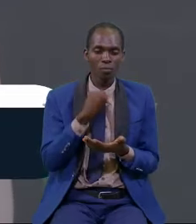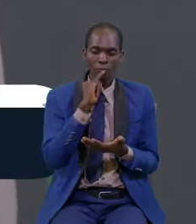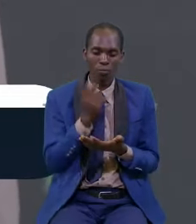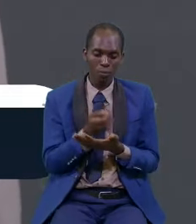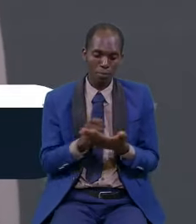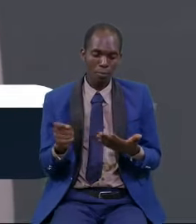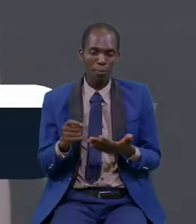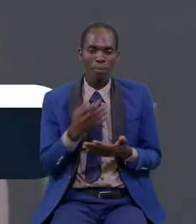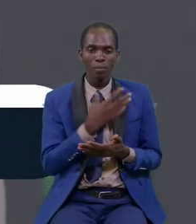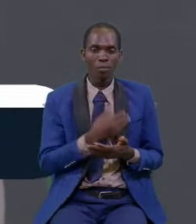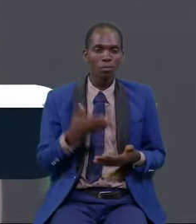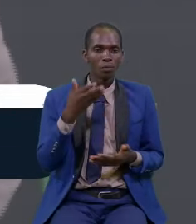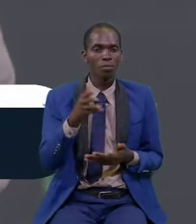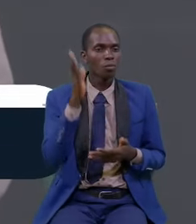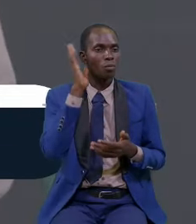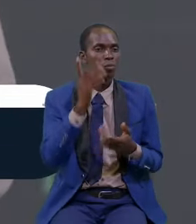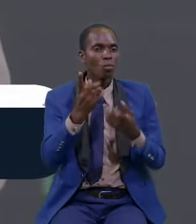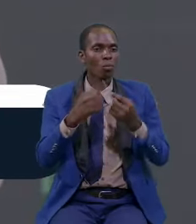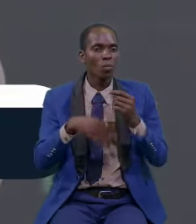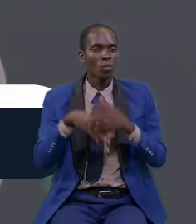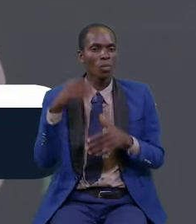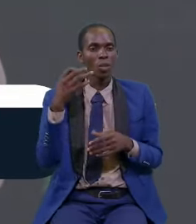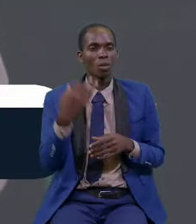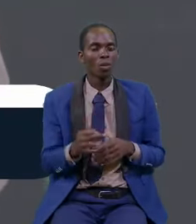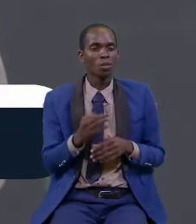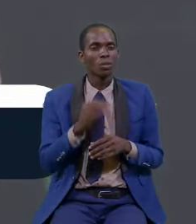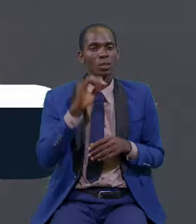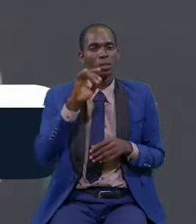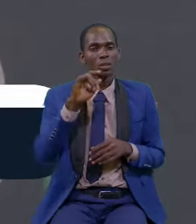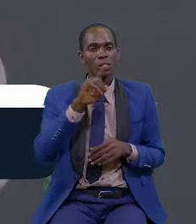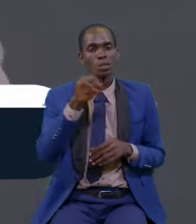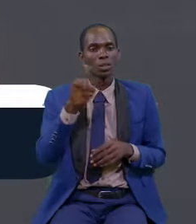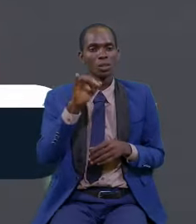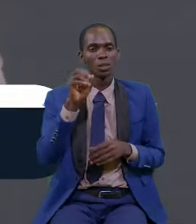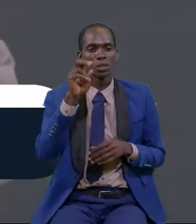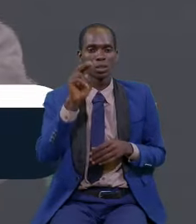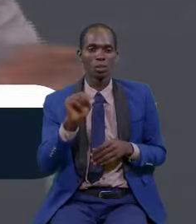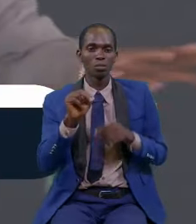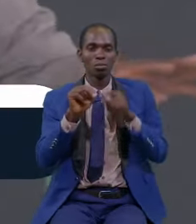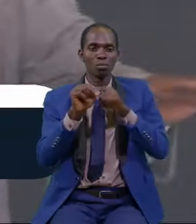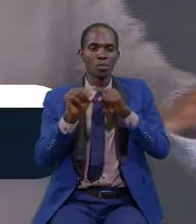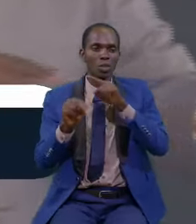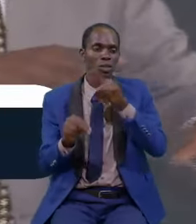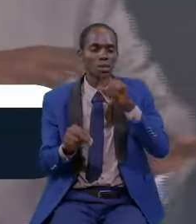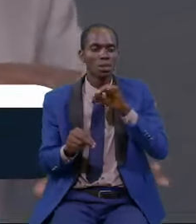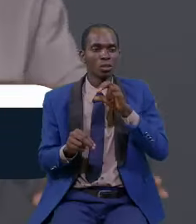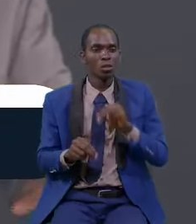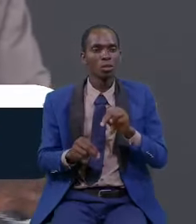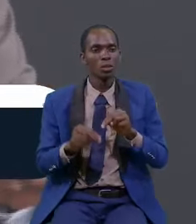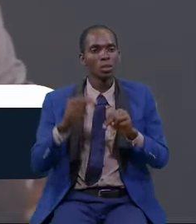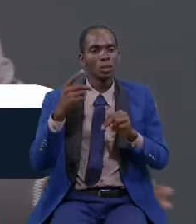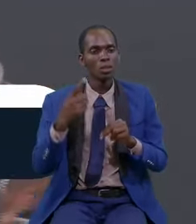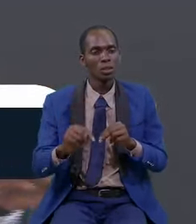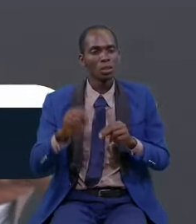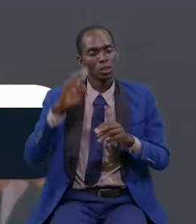out of Zion the deliverer. Capital D there is not the normal,